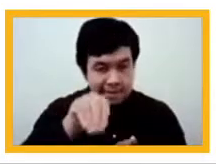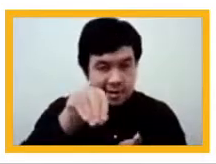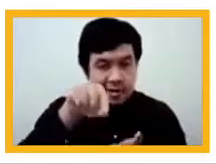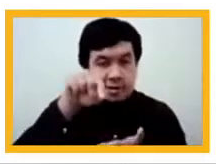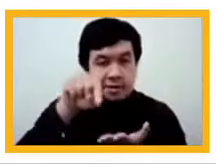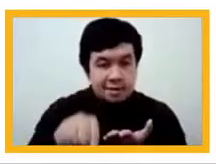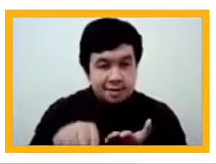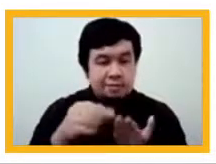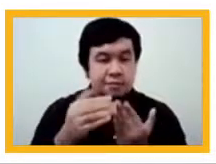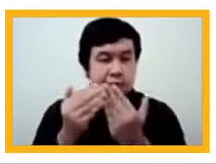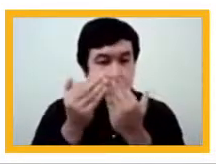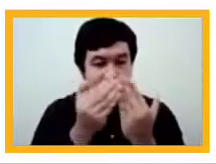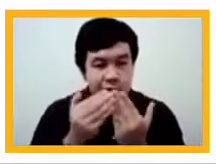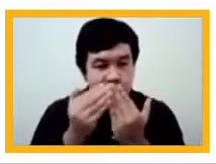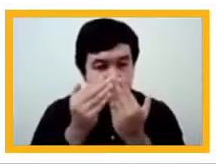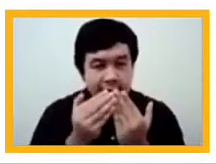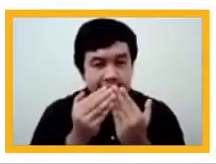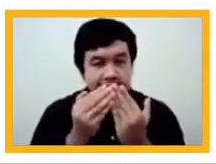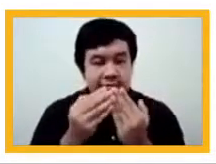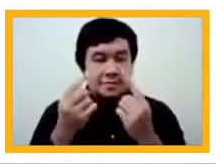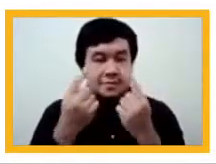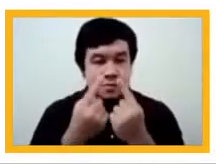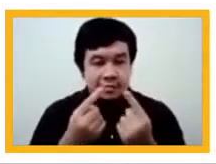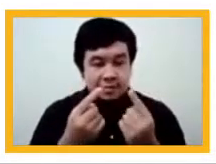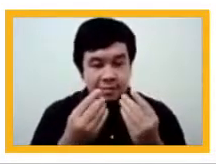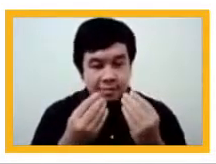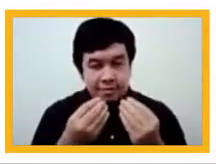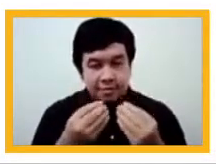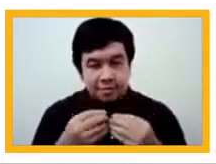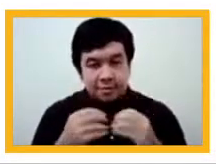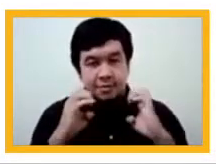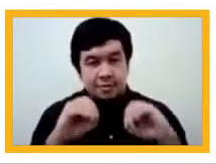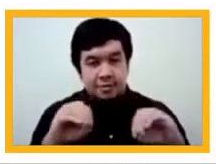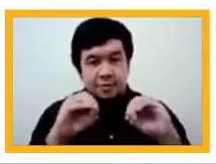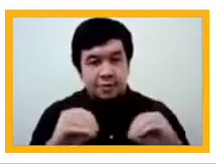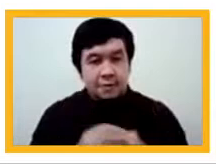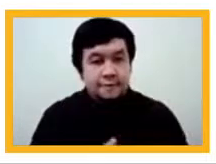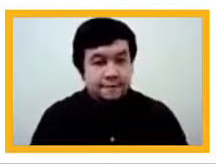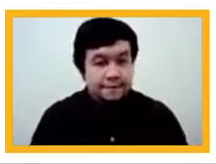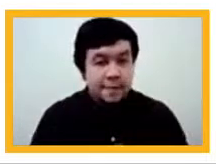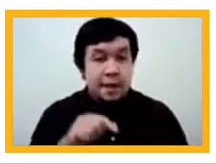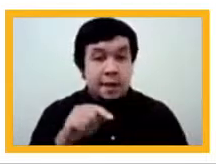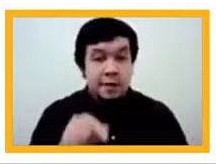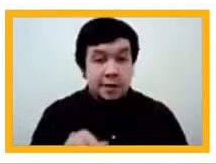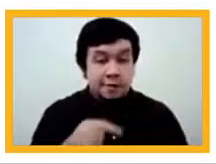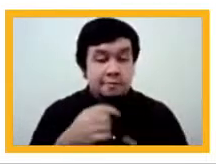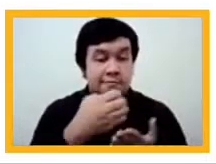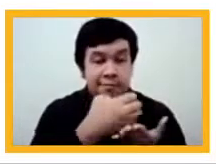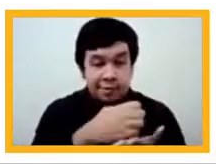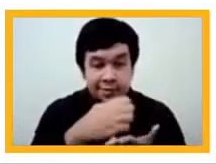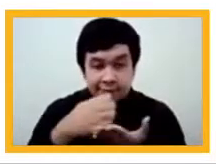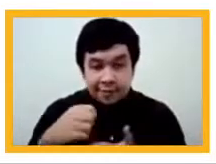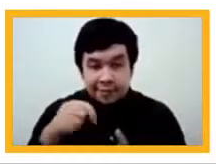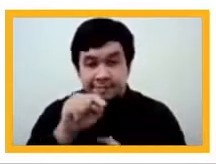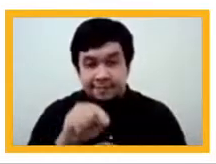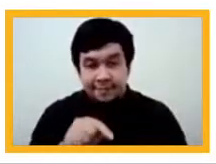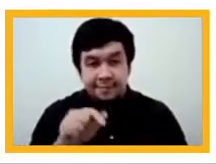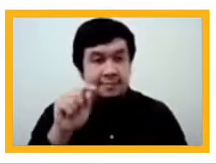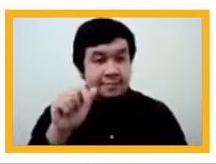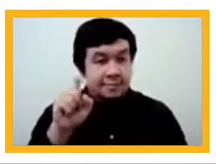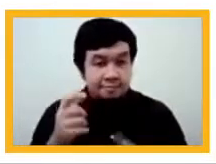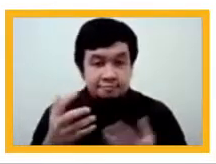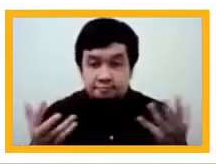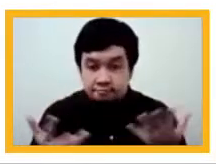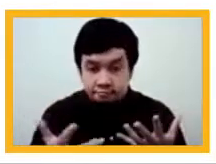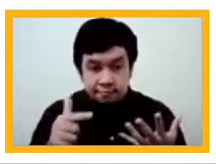Therefore, these individuals and enterprises who hire them, their employers, enjoy a huge public